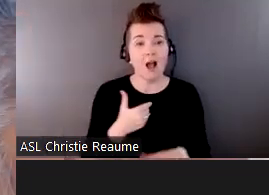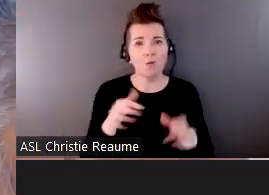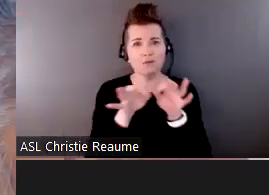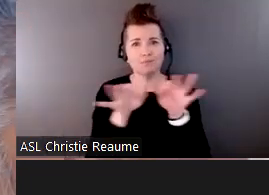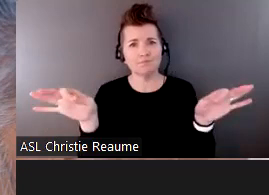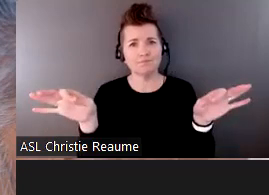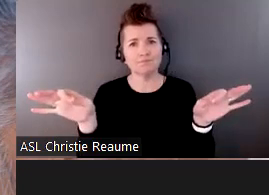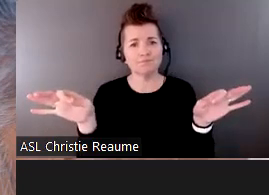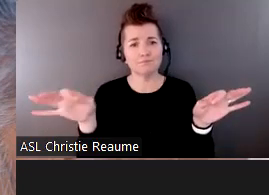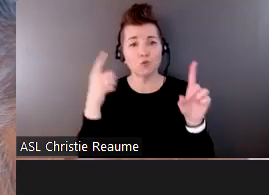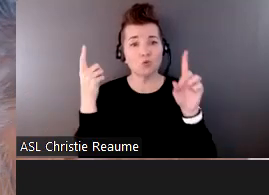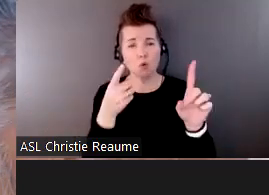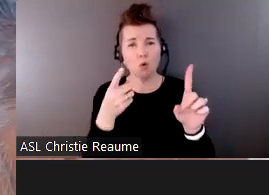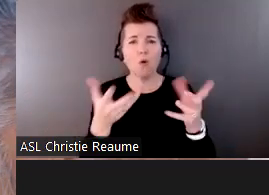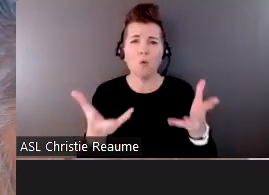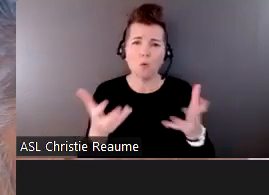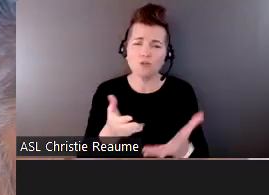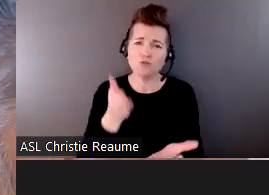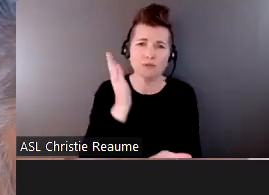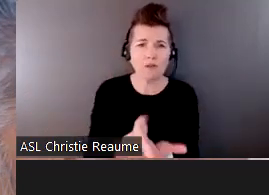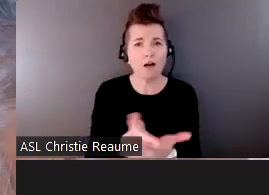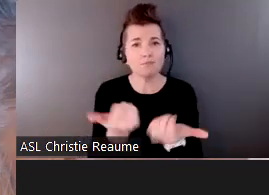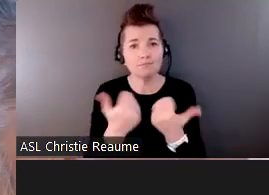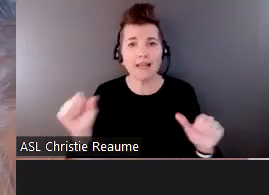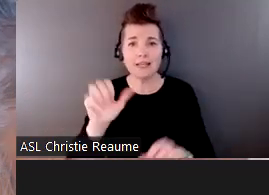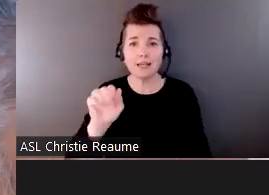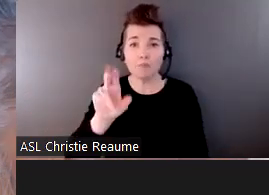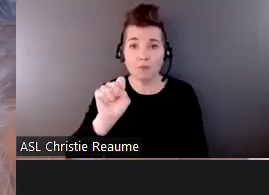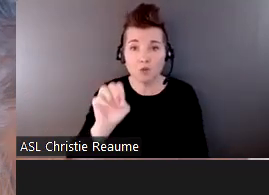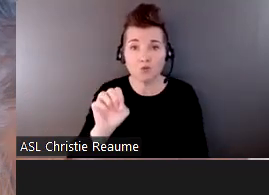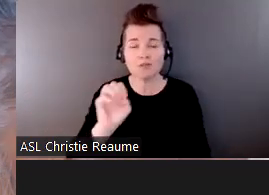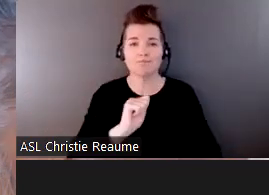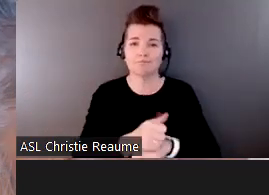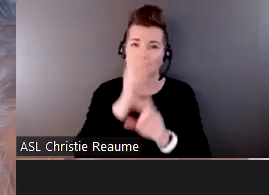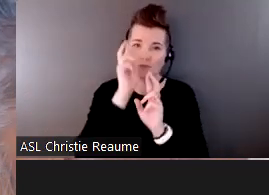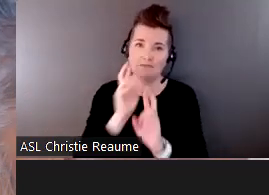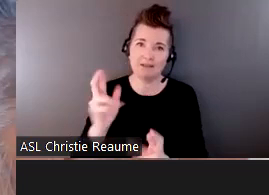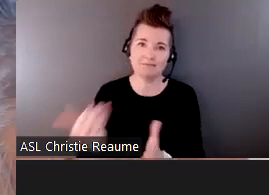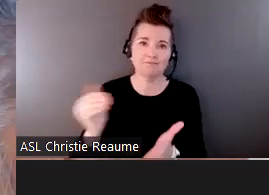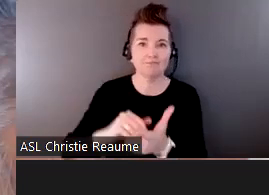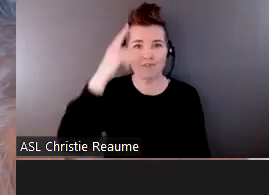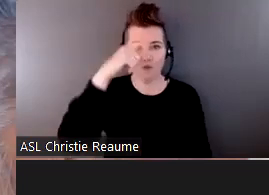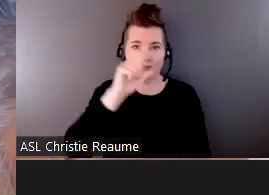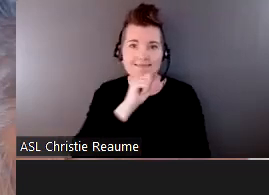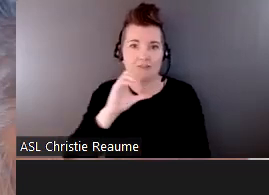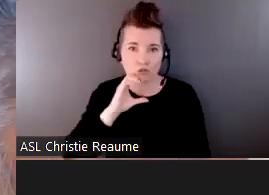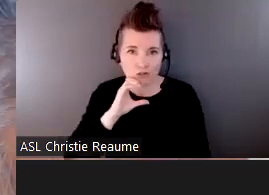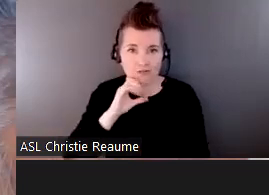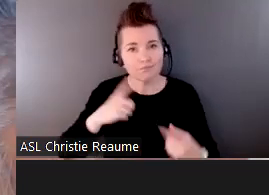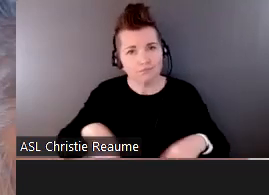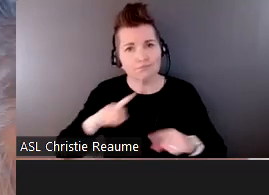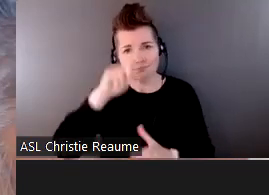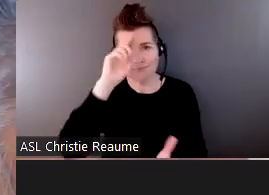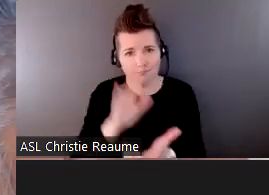continues today is to stop abuse and restore respect and the fact that we all can play a role in in